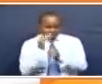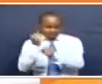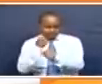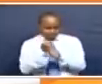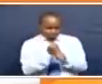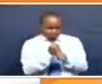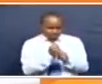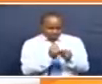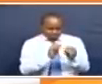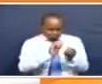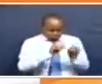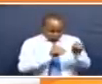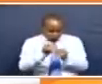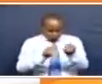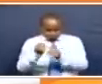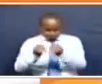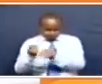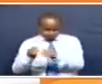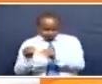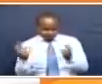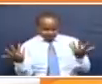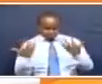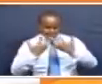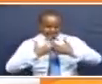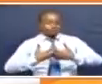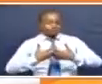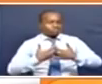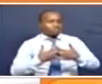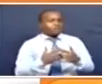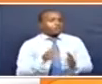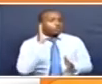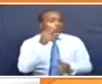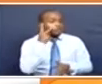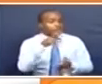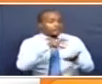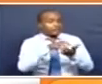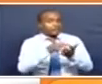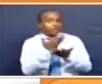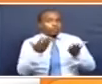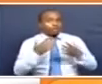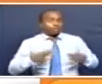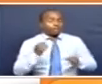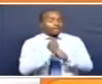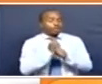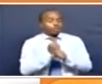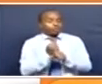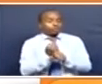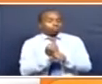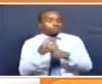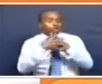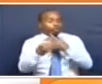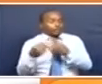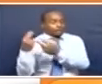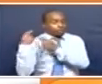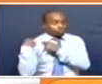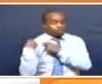some streamlining and some harmonization. Mm-hmm. Definitely, you'll find cases where people are doing duplicate roles. Then on the basis of that,